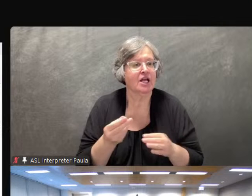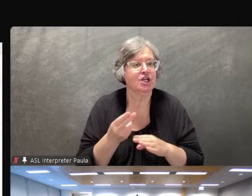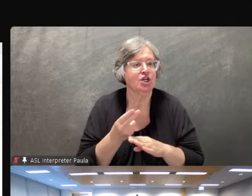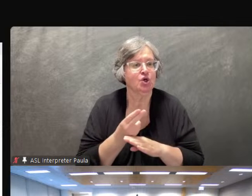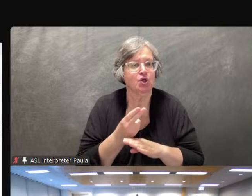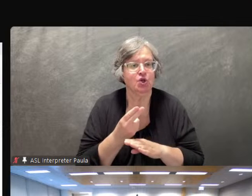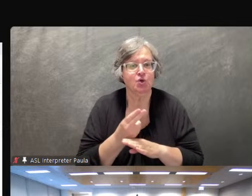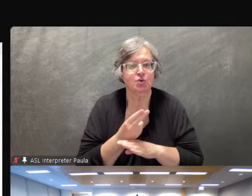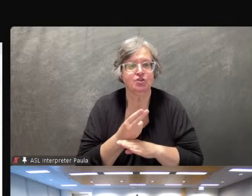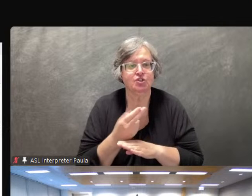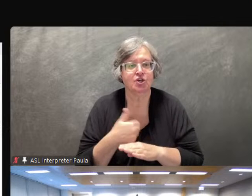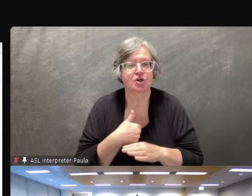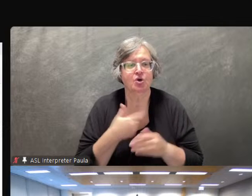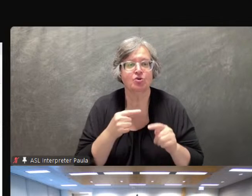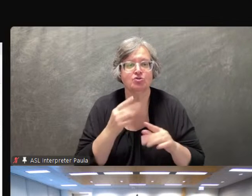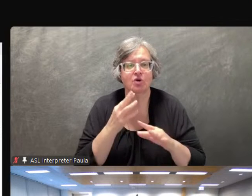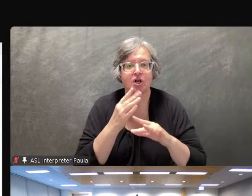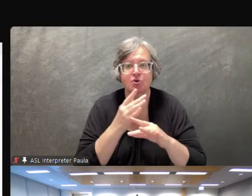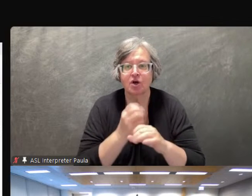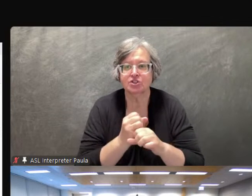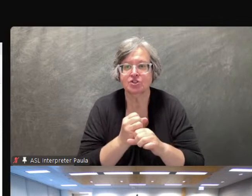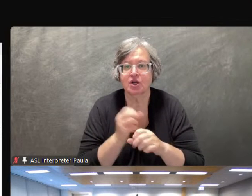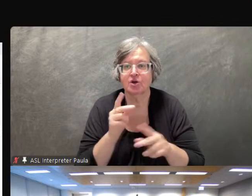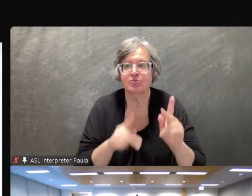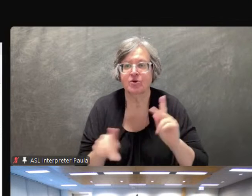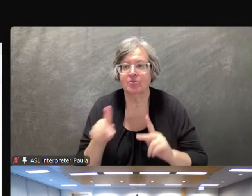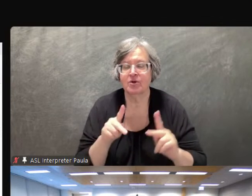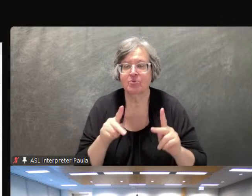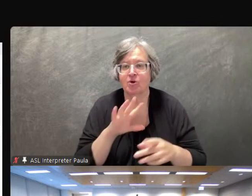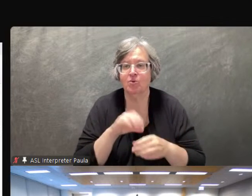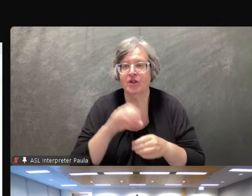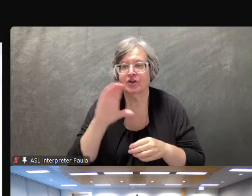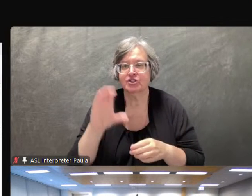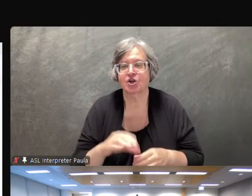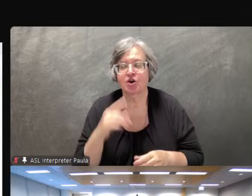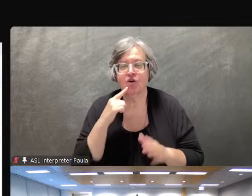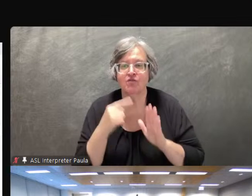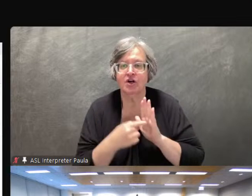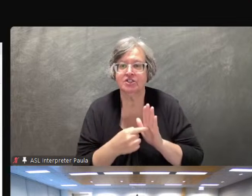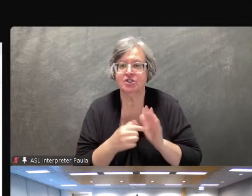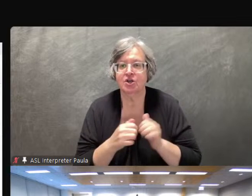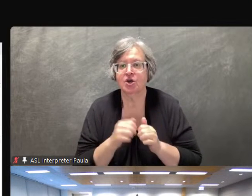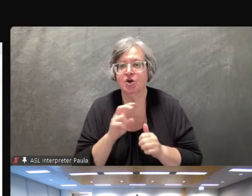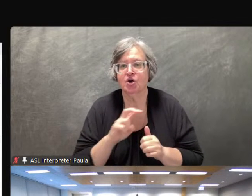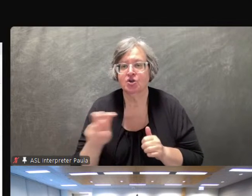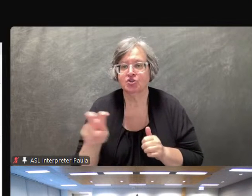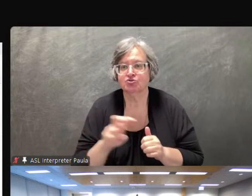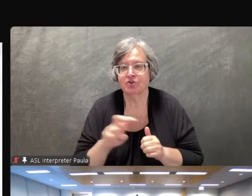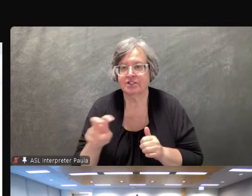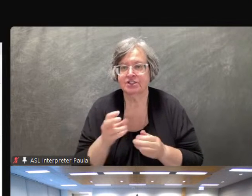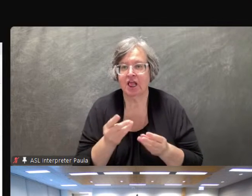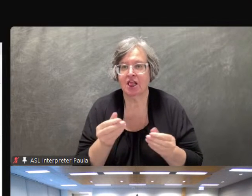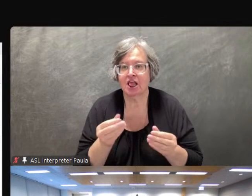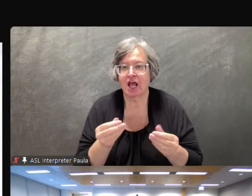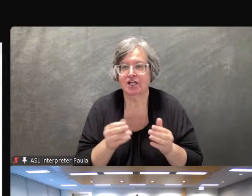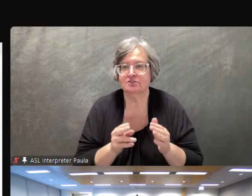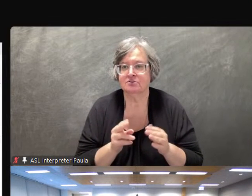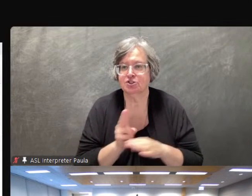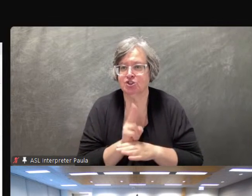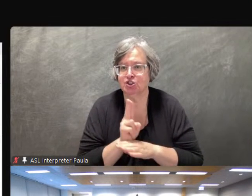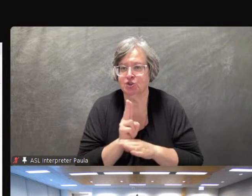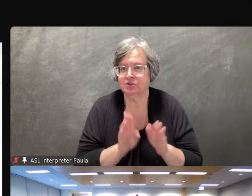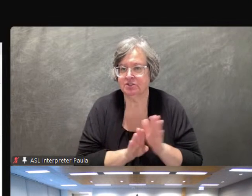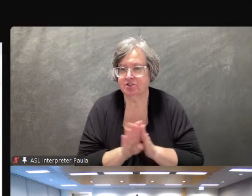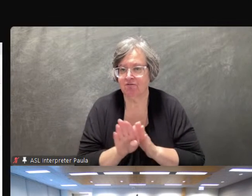trying to attract population within the city, for example, with transit-oriented developments. Also